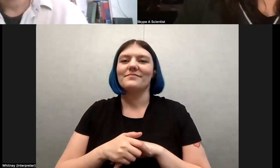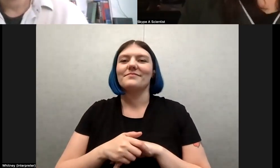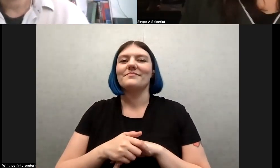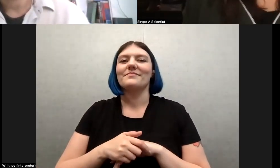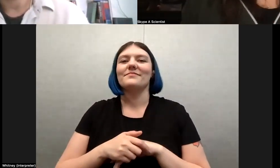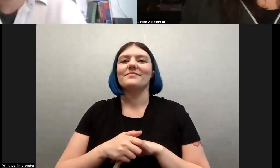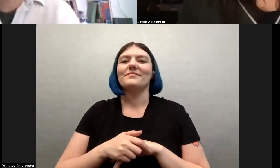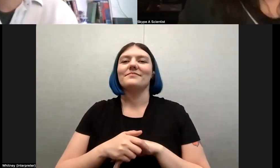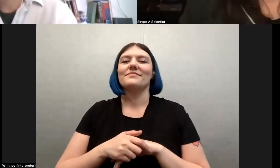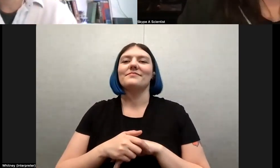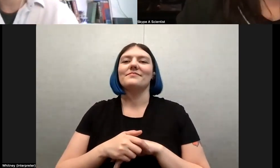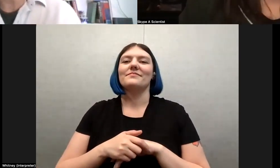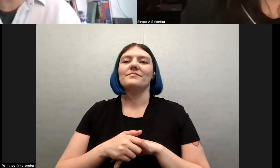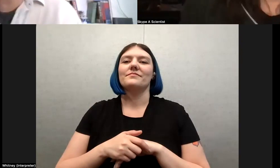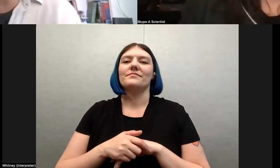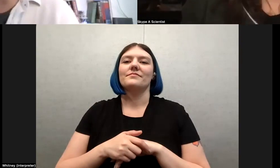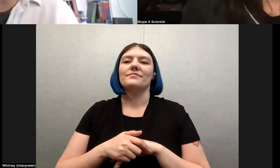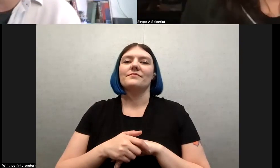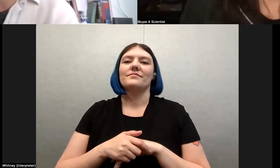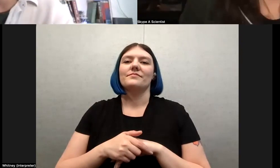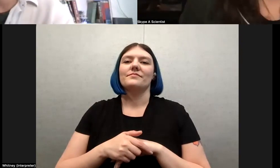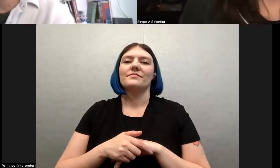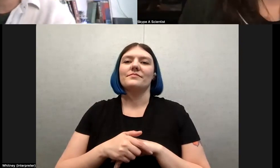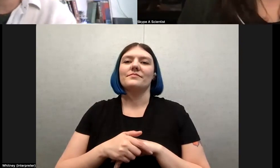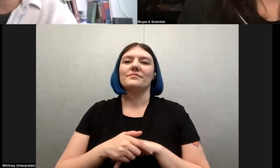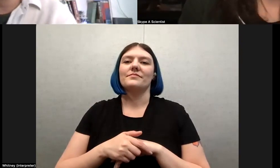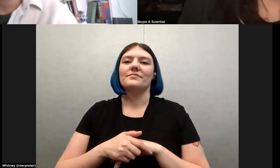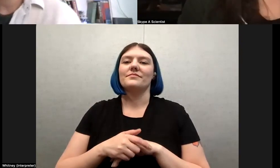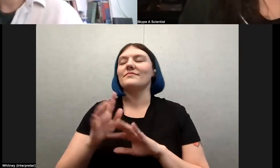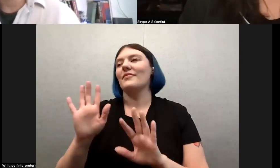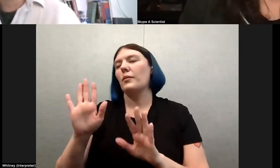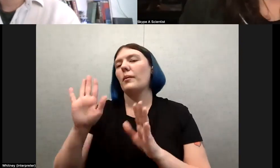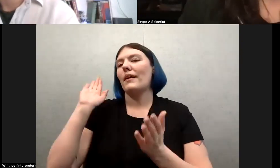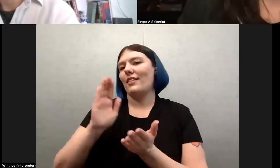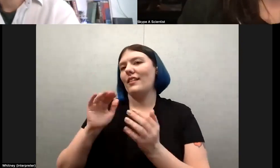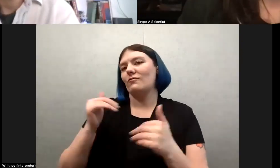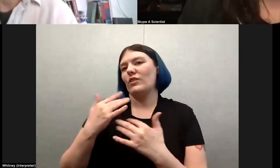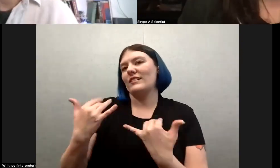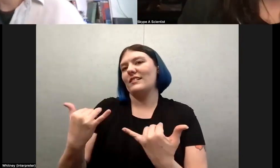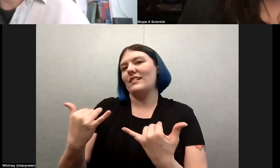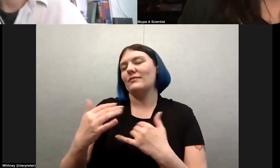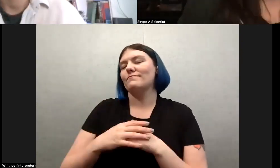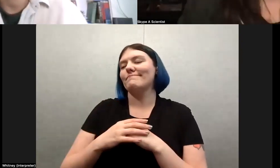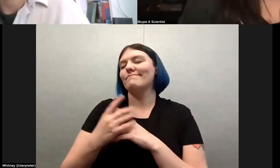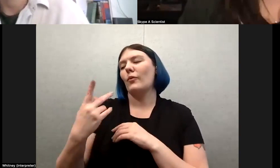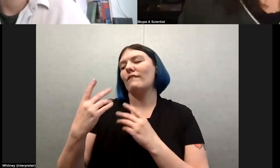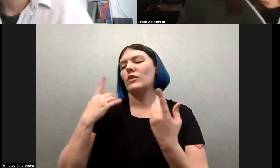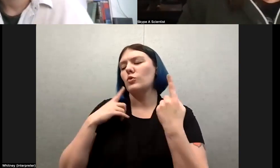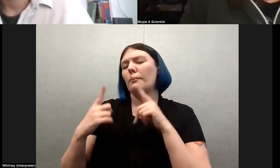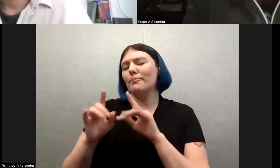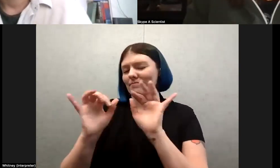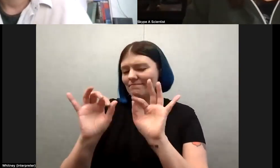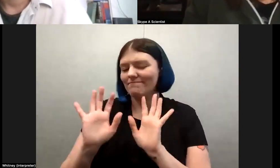less nervous in the woods. But I'm less scared of spiders than I used to be. I've come to terms with spiders in general.